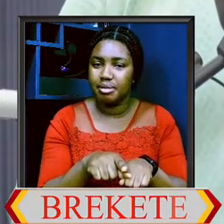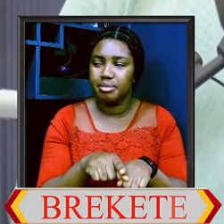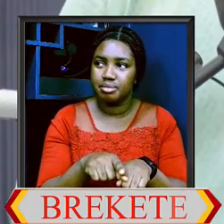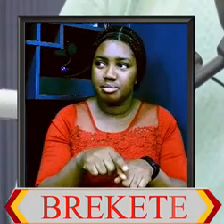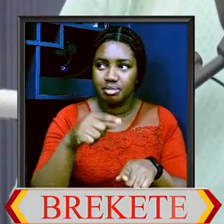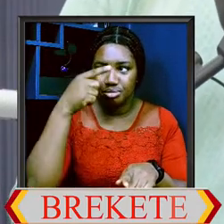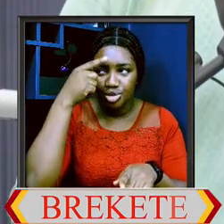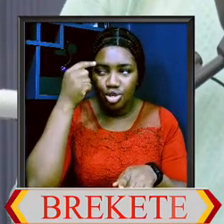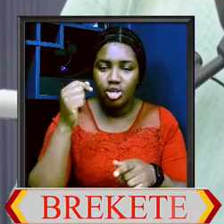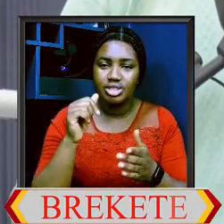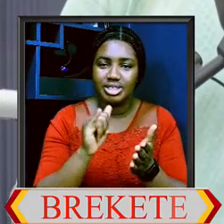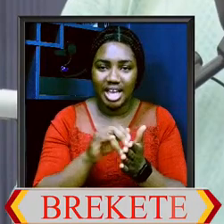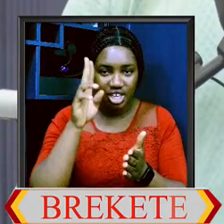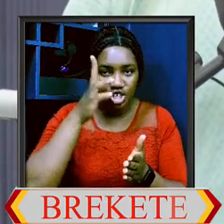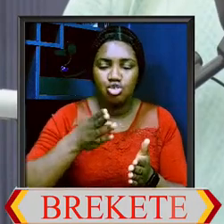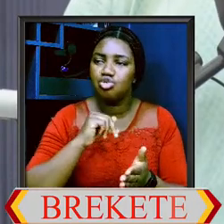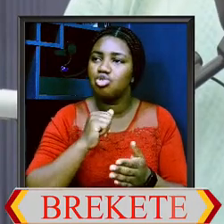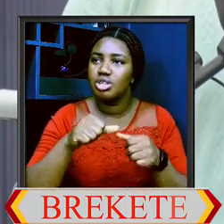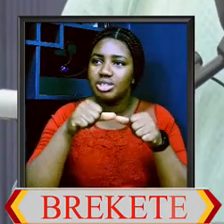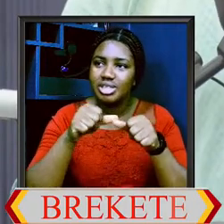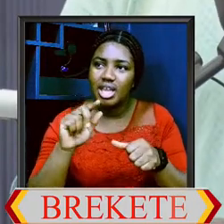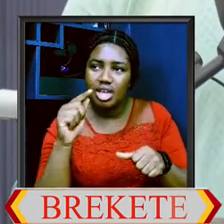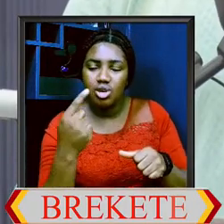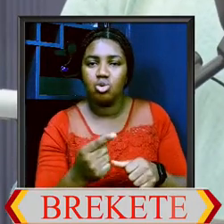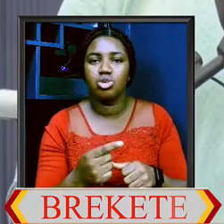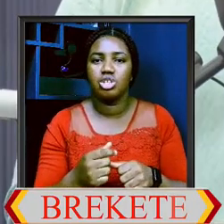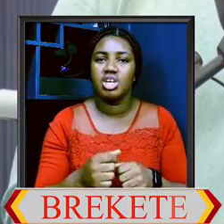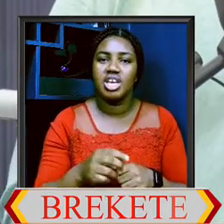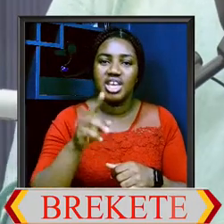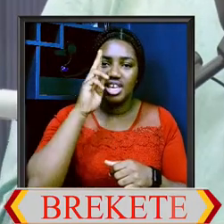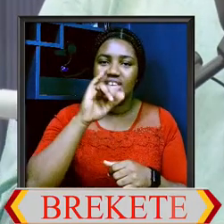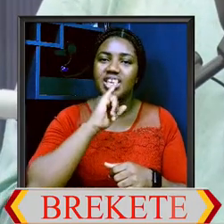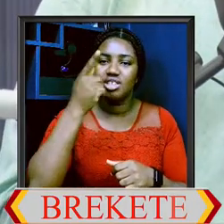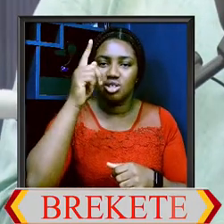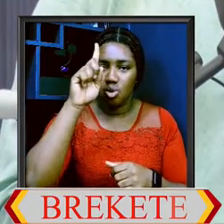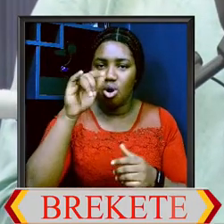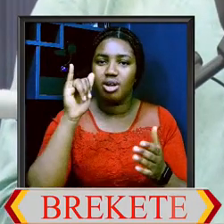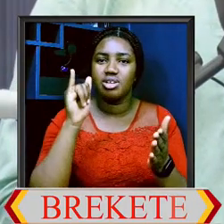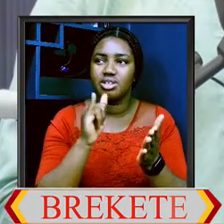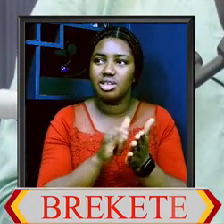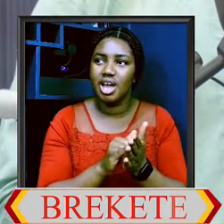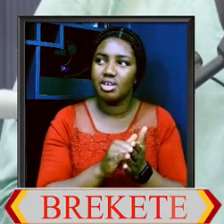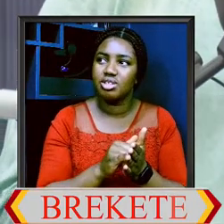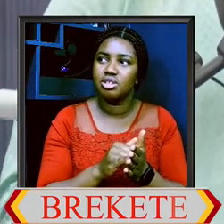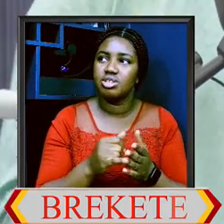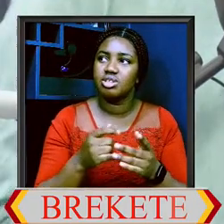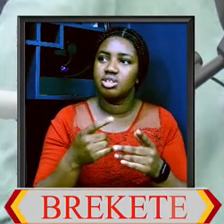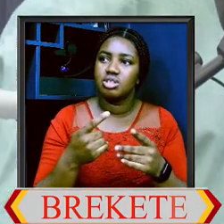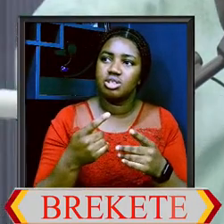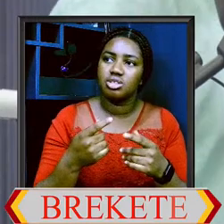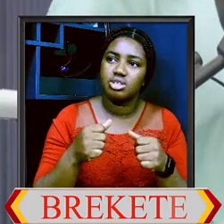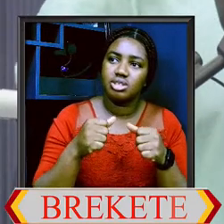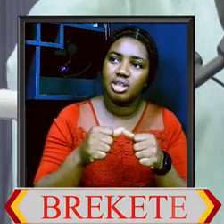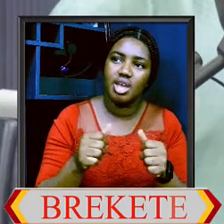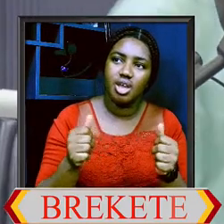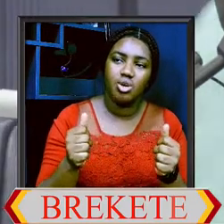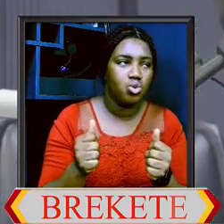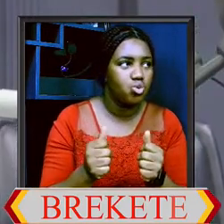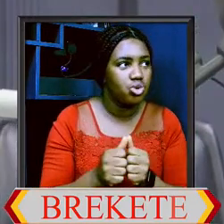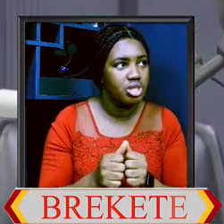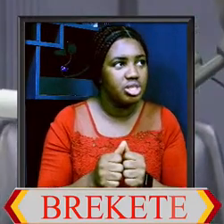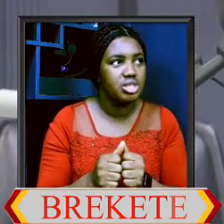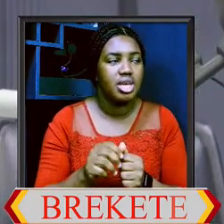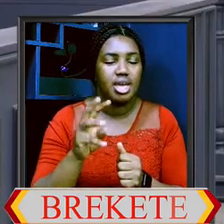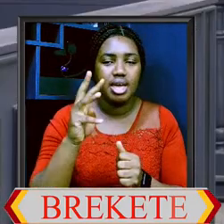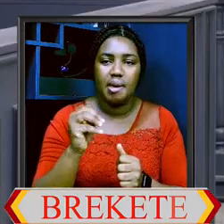as you said we should not allow him to stay alone so she was one that was the one say threaten to kill himself yes sir make I give her waiting to